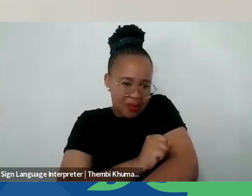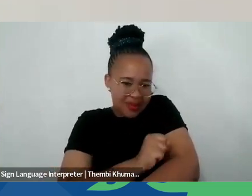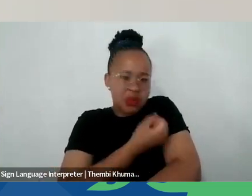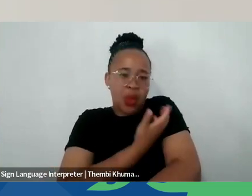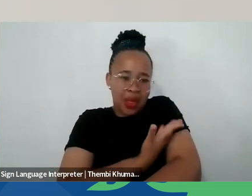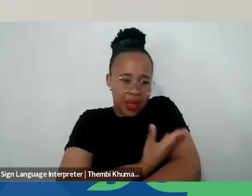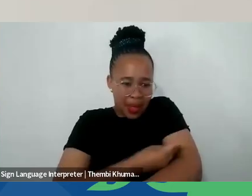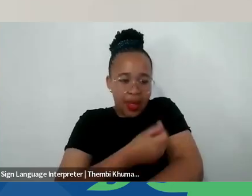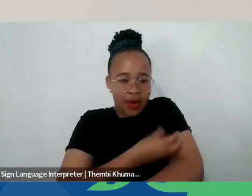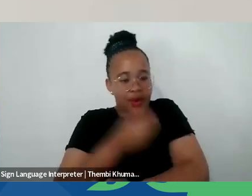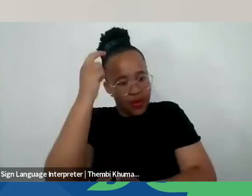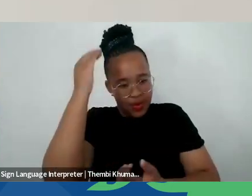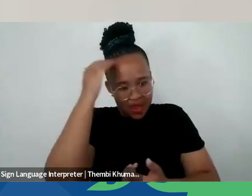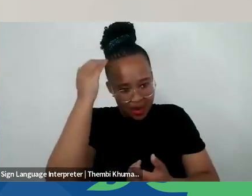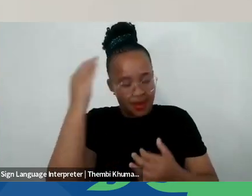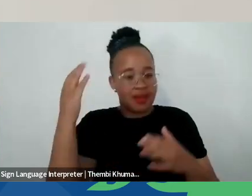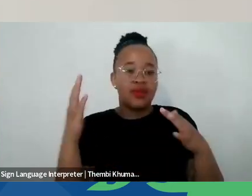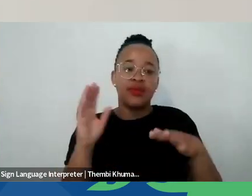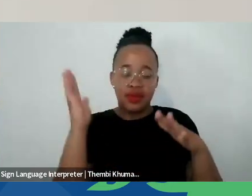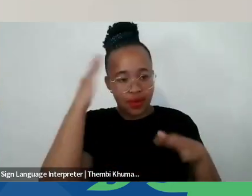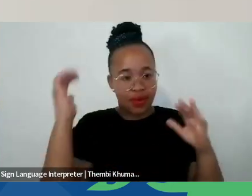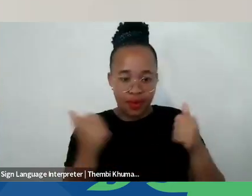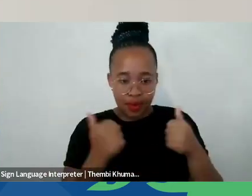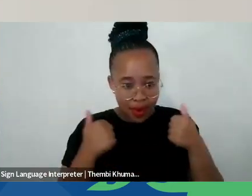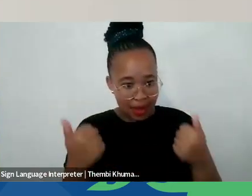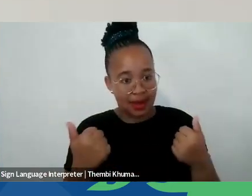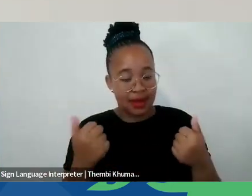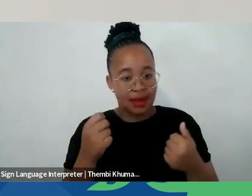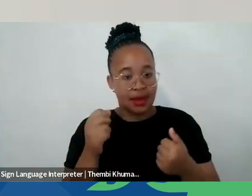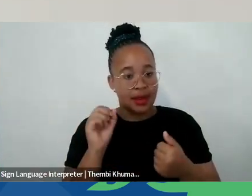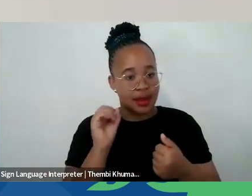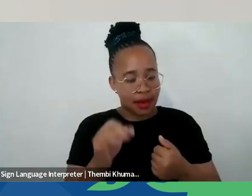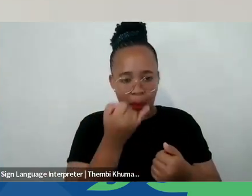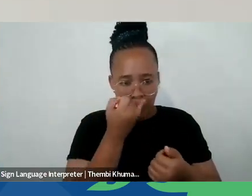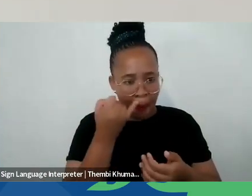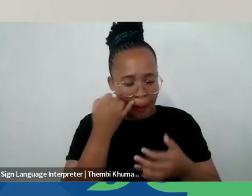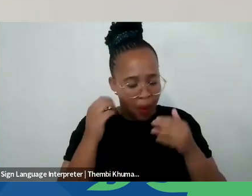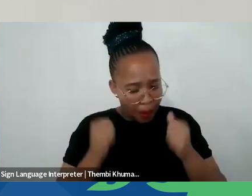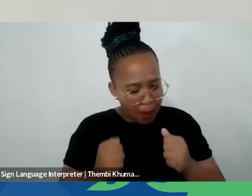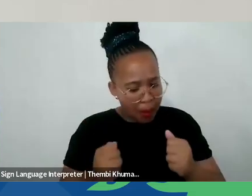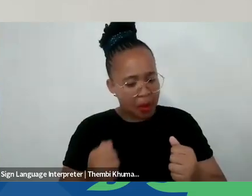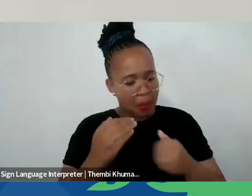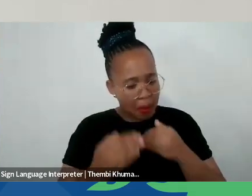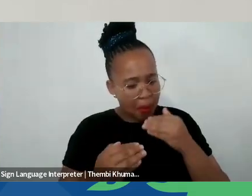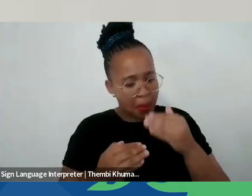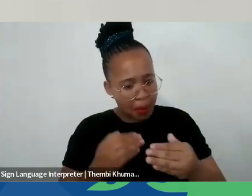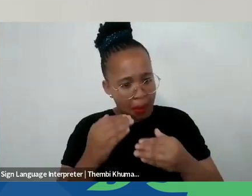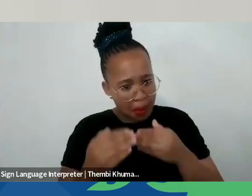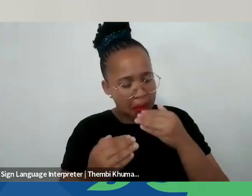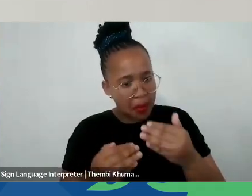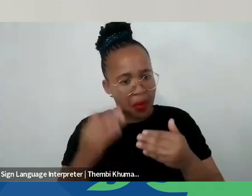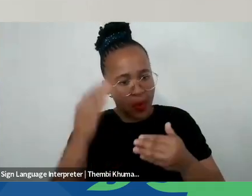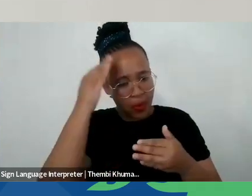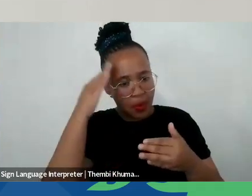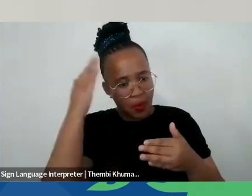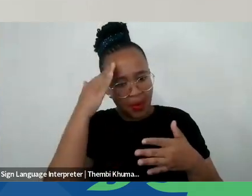then when you start using crystal with poppers and Viagra and so on, you place tremendous